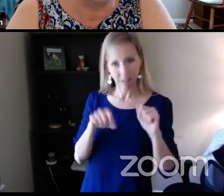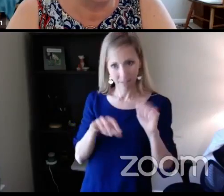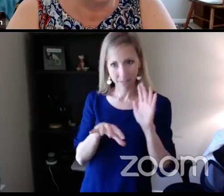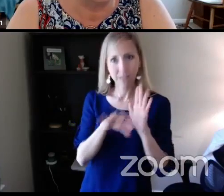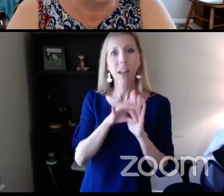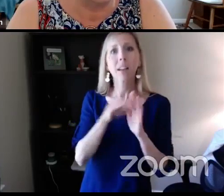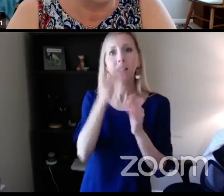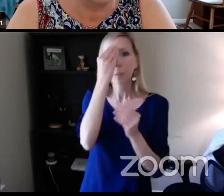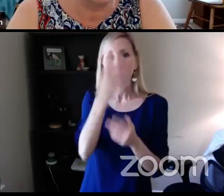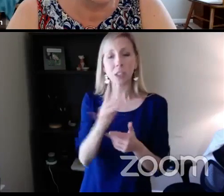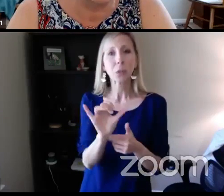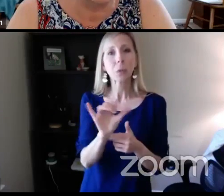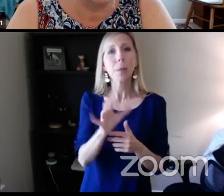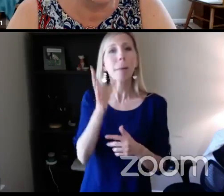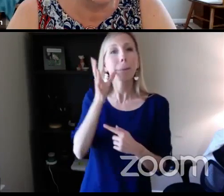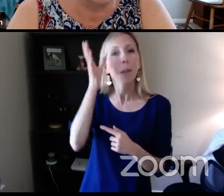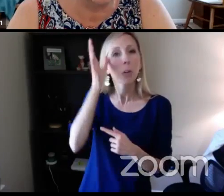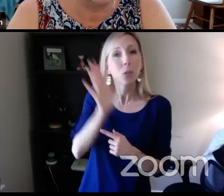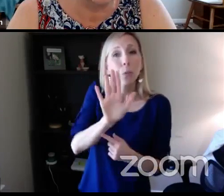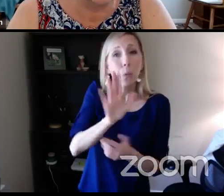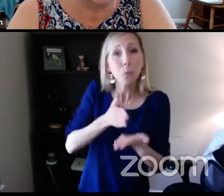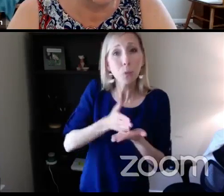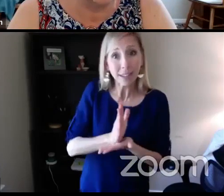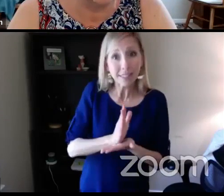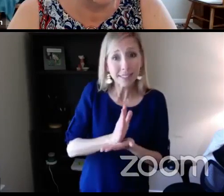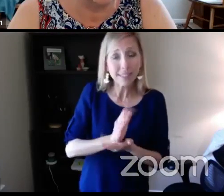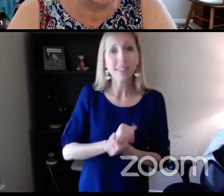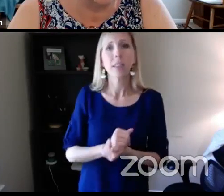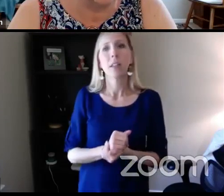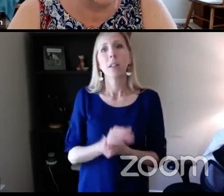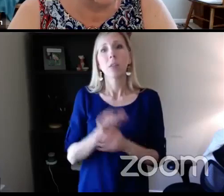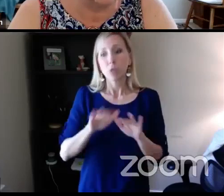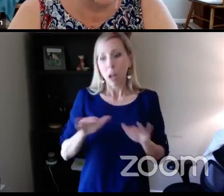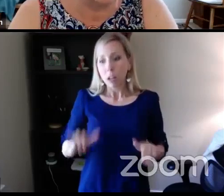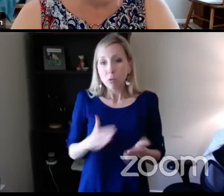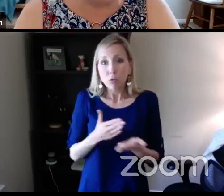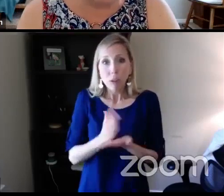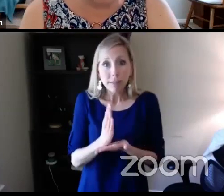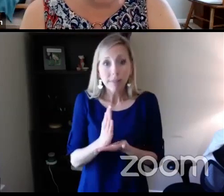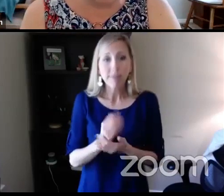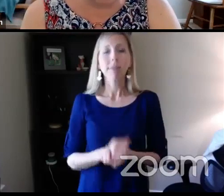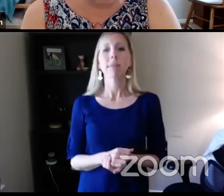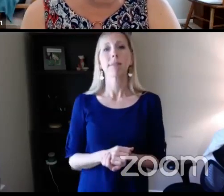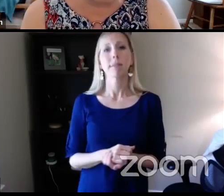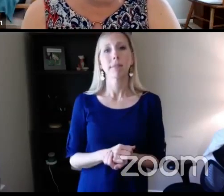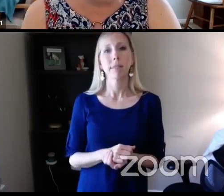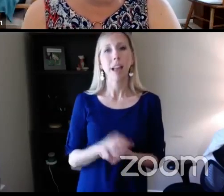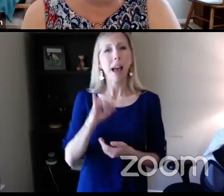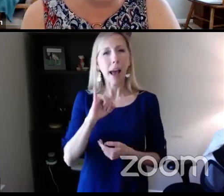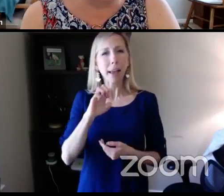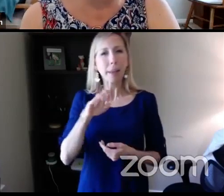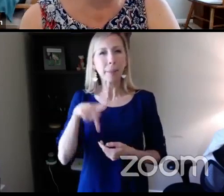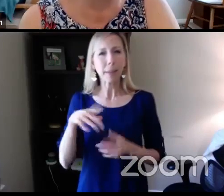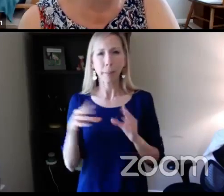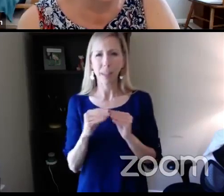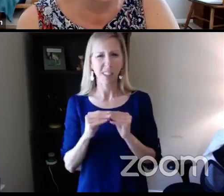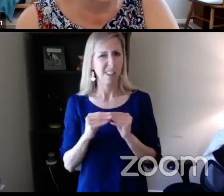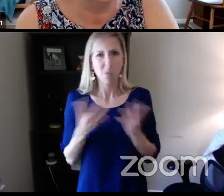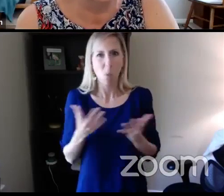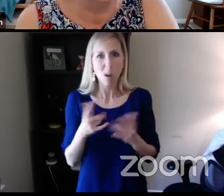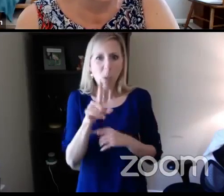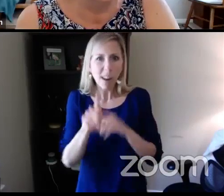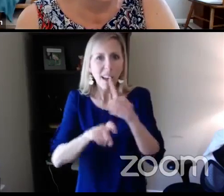about parent rights, about your child's rights, about the IEP meetings, what things to ask,